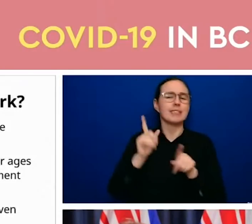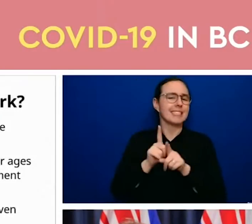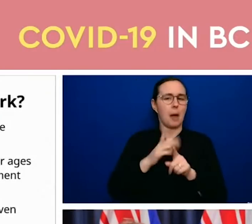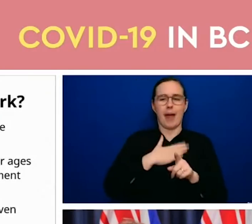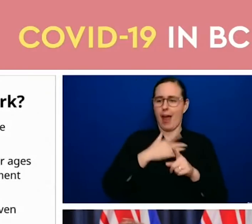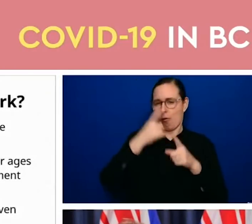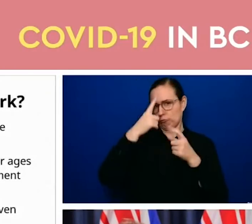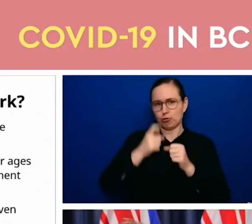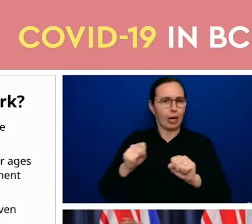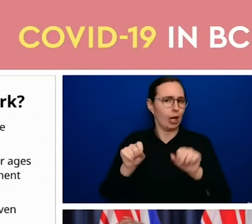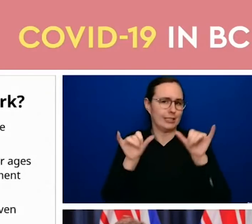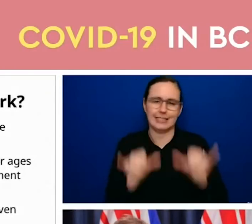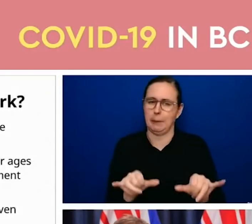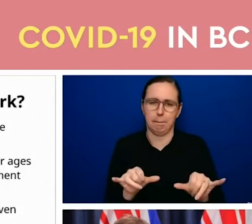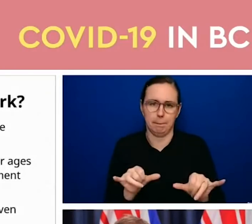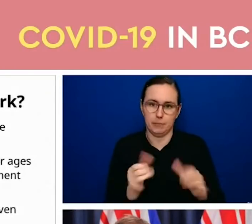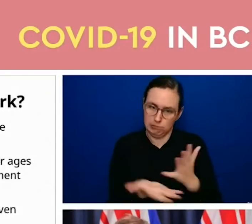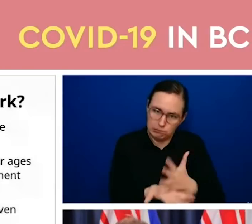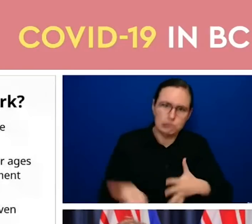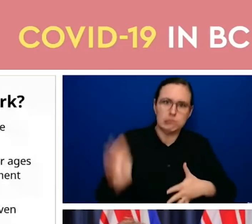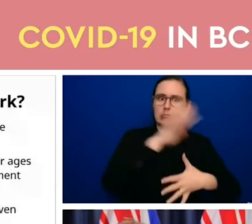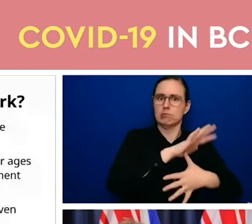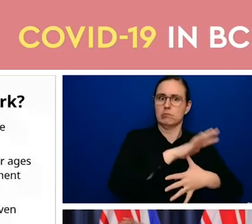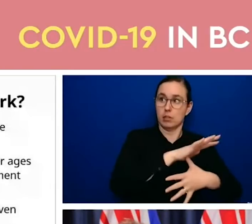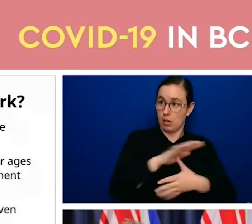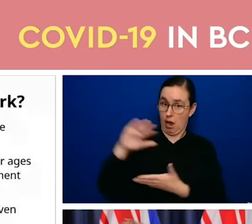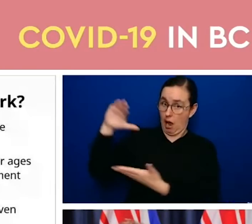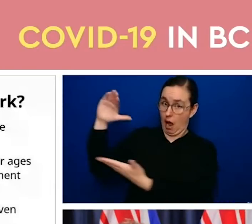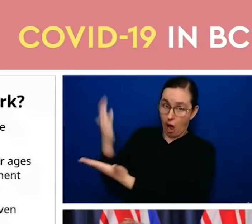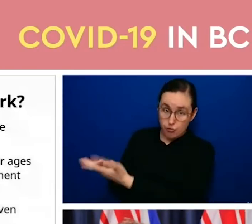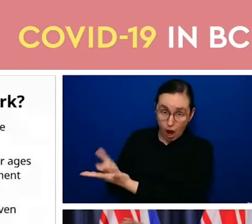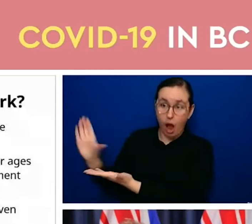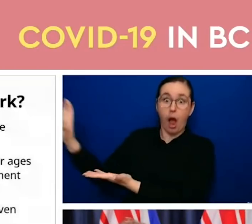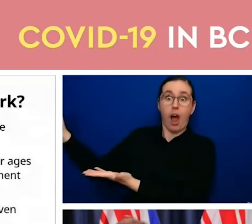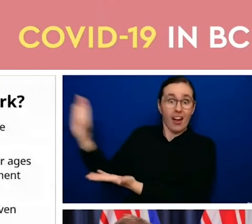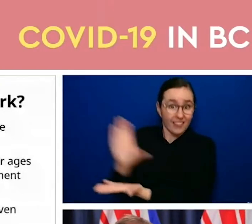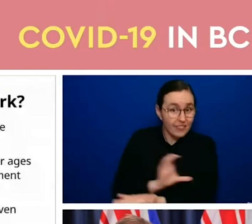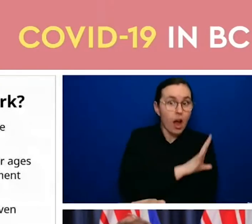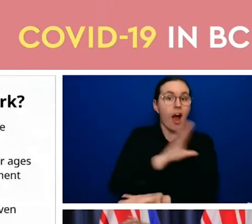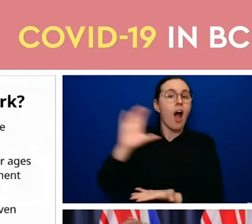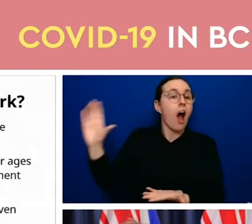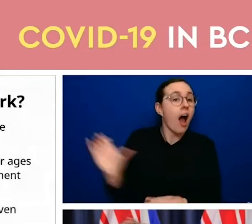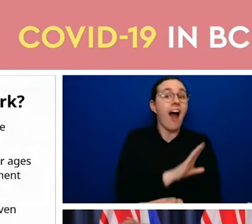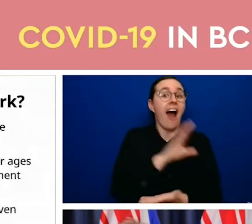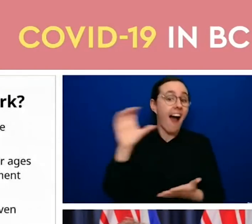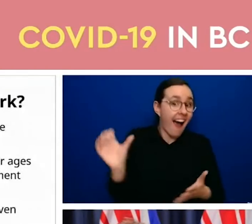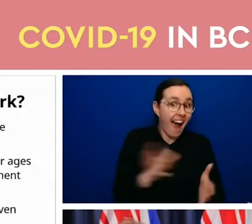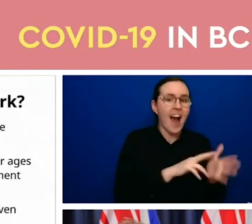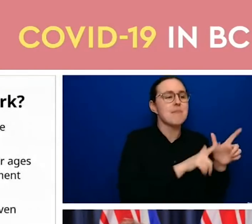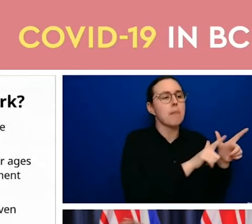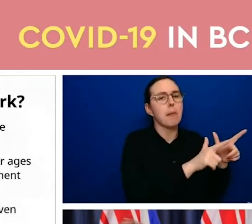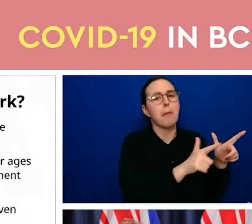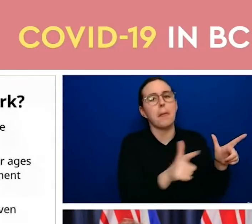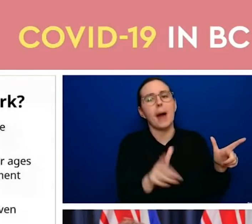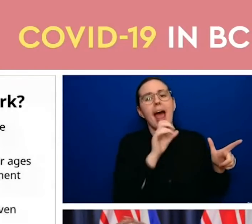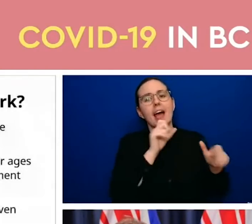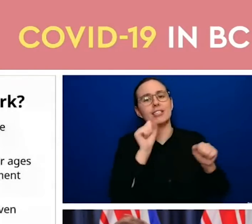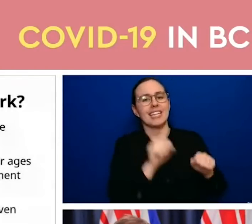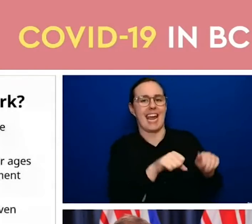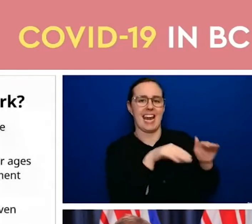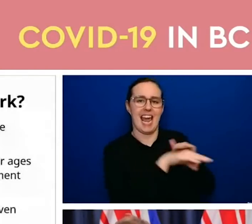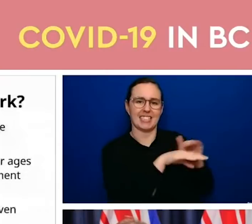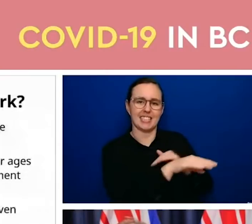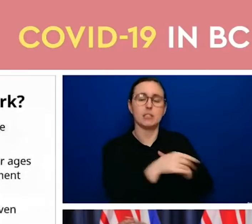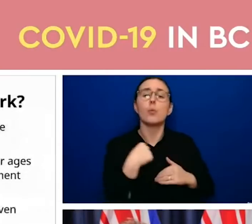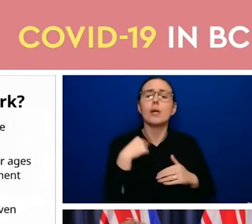happen quickly and will be communicated via our government COVID-19 website. Individuals will present their BC Services card at the pharmacy and will